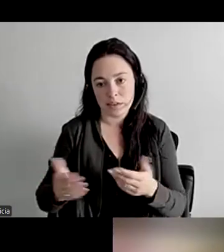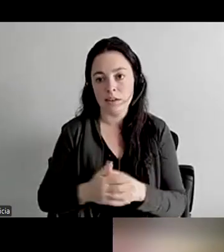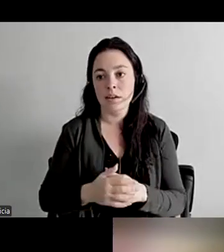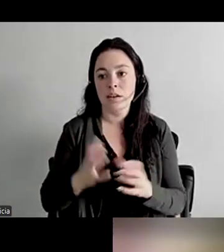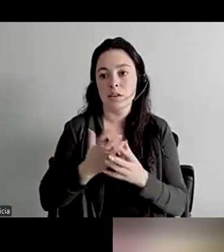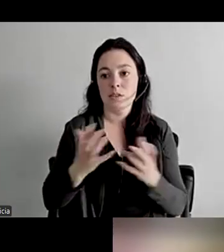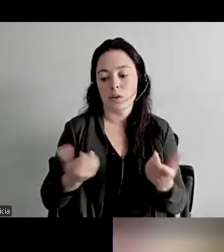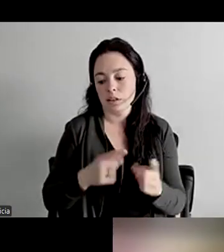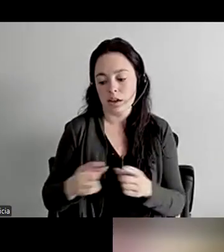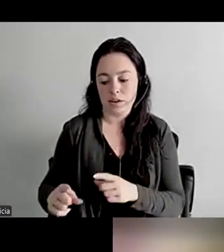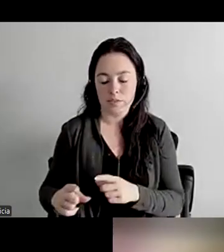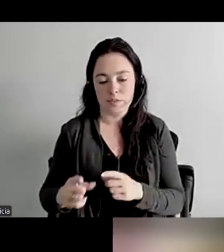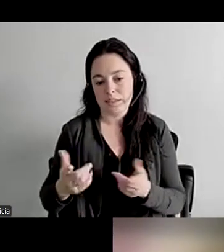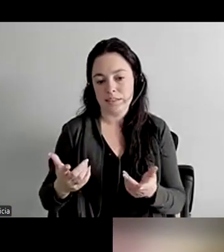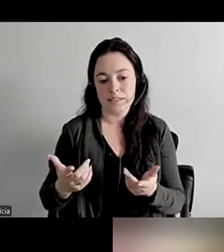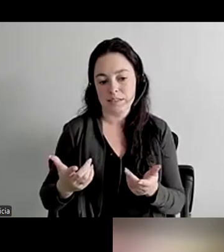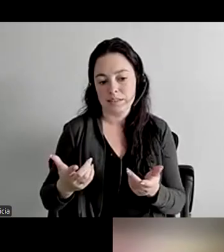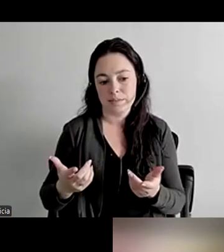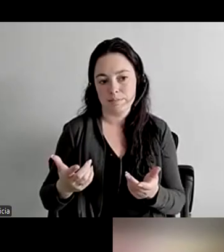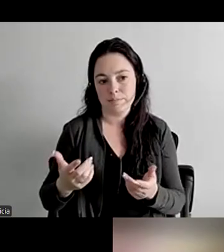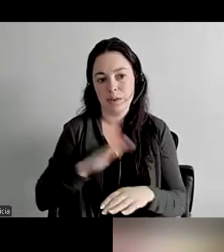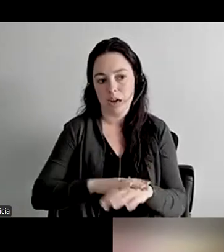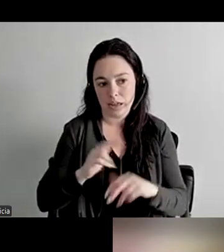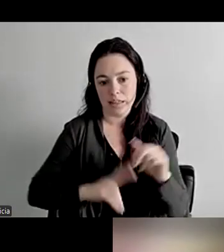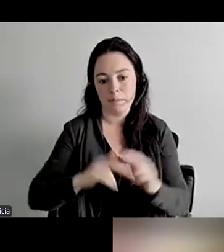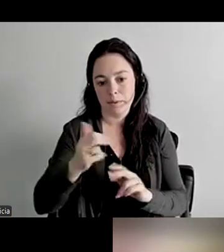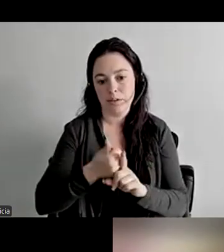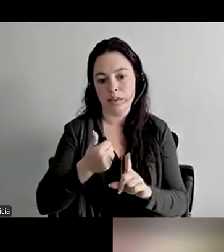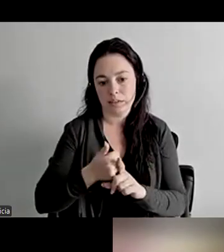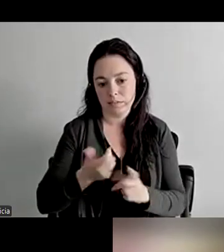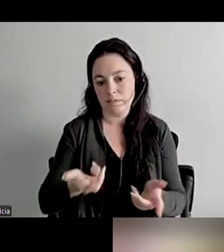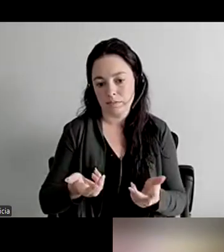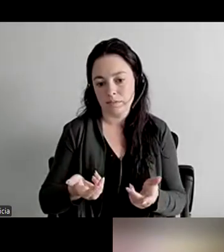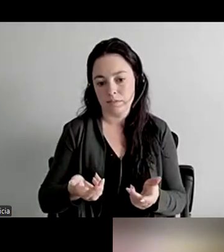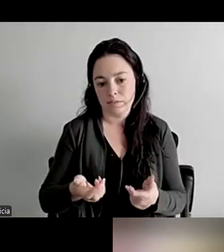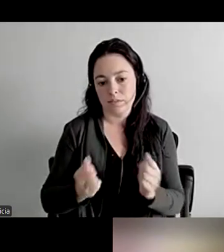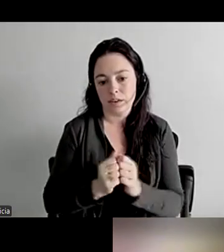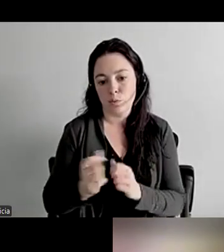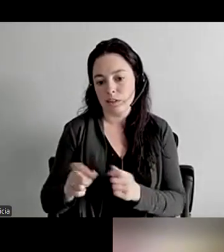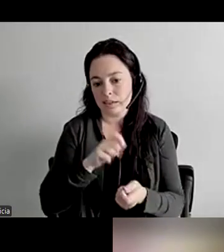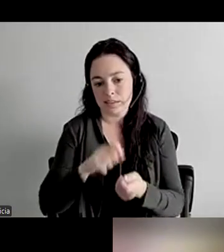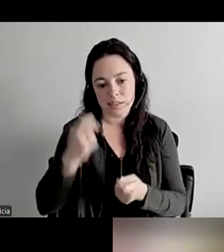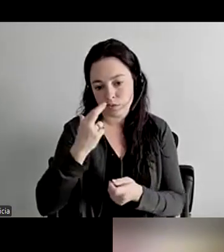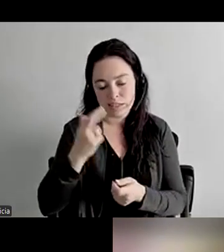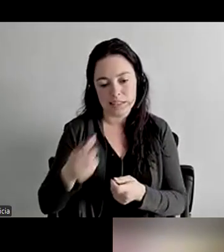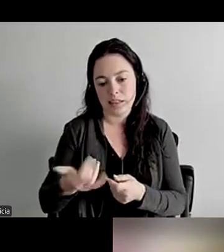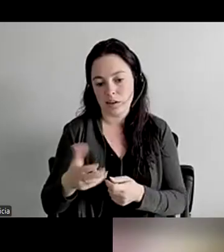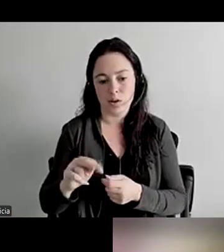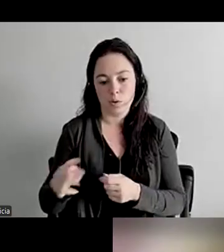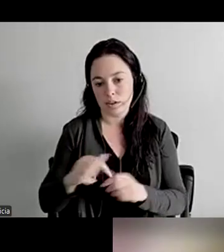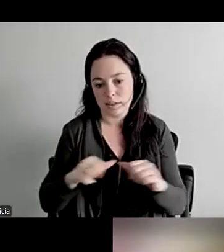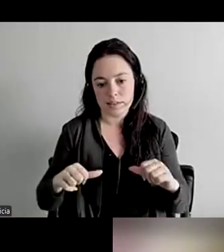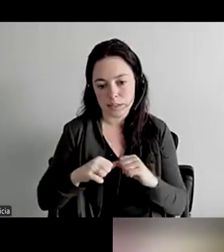that is gonna be, on the building owner because of that exact thing of them being the owner of that space and